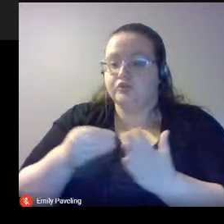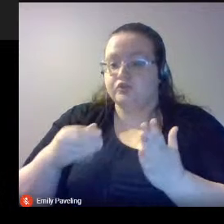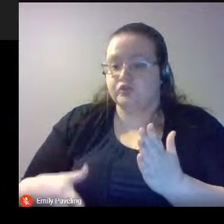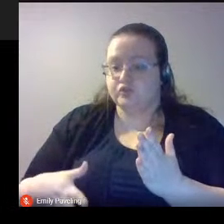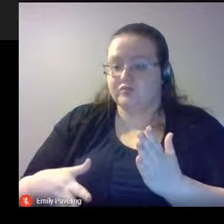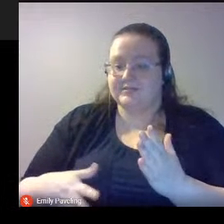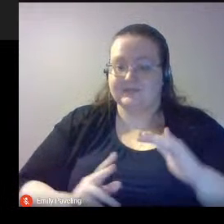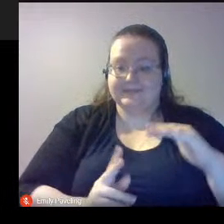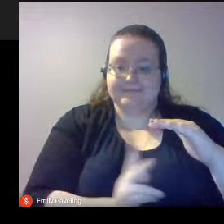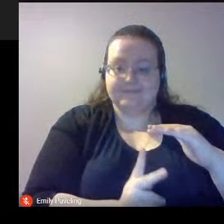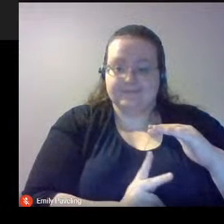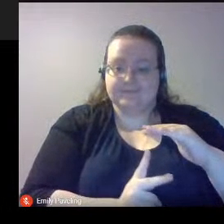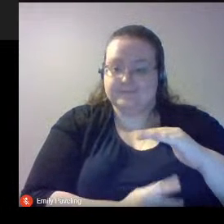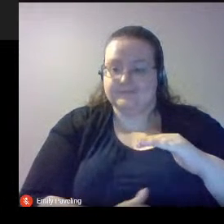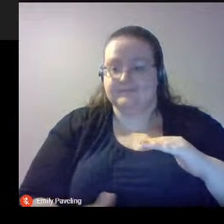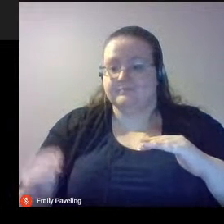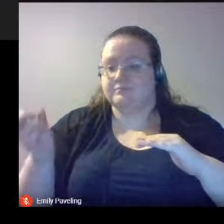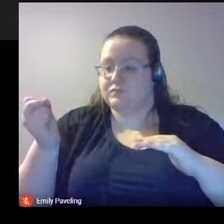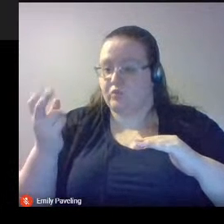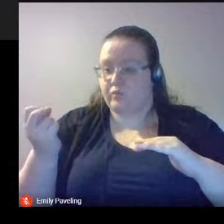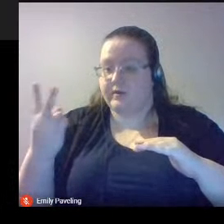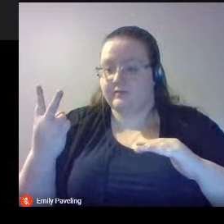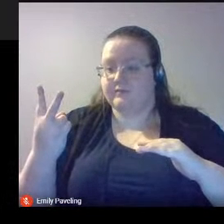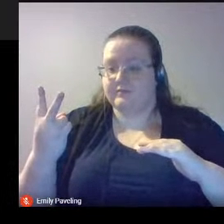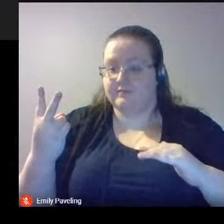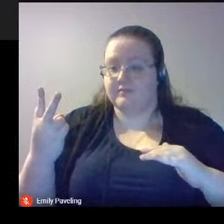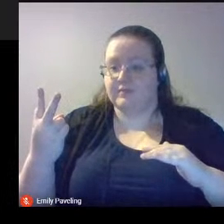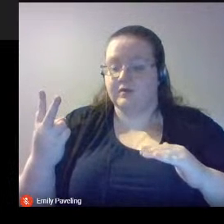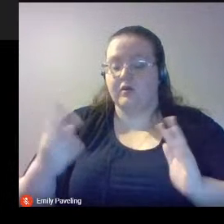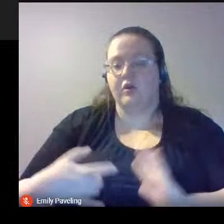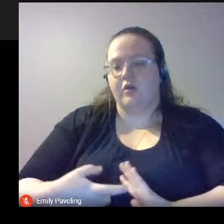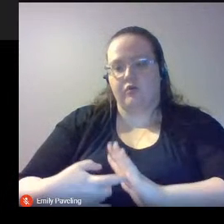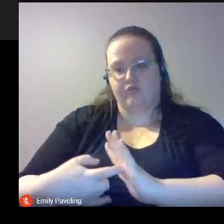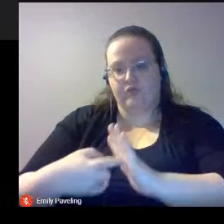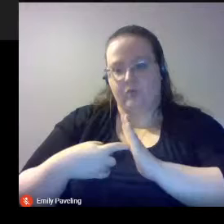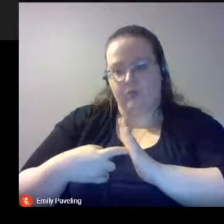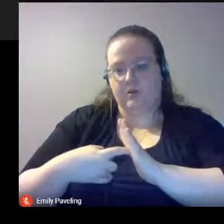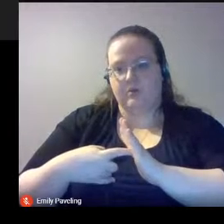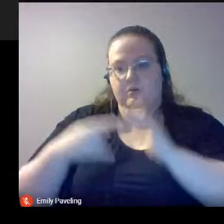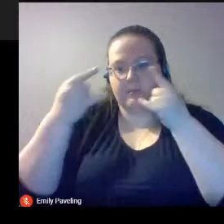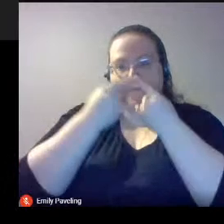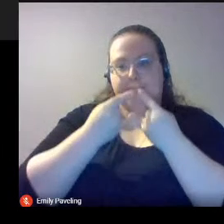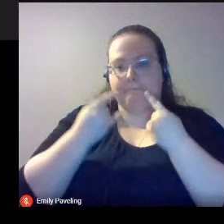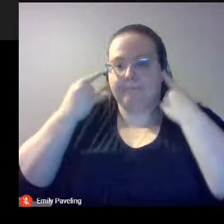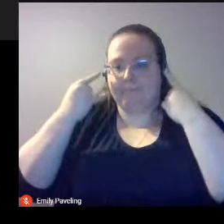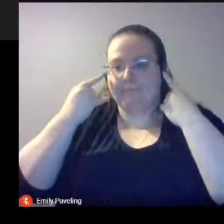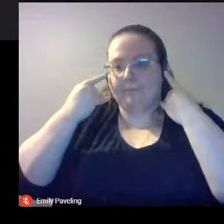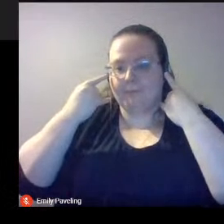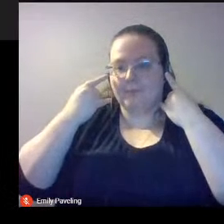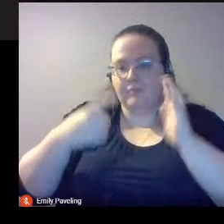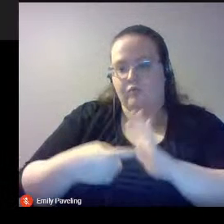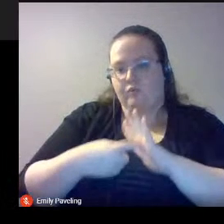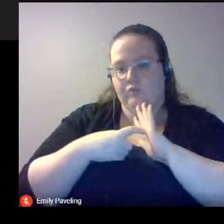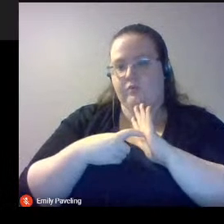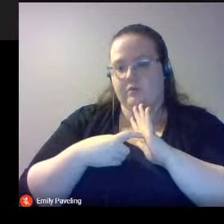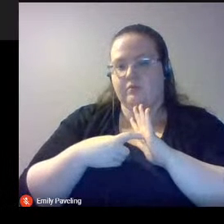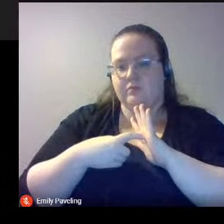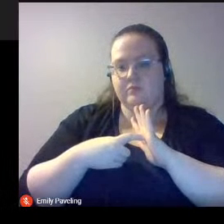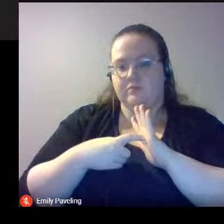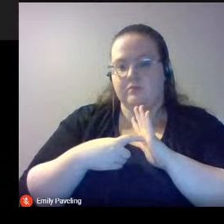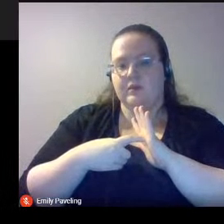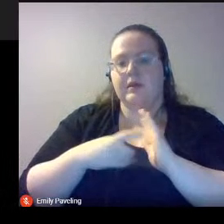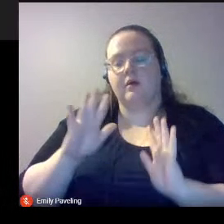from kindergarten to grade 12 are required to wear non-medical masks, face coverings at school.